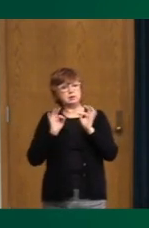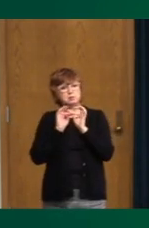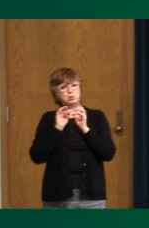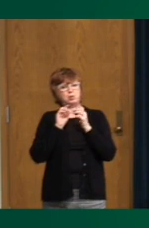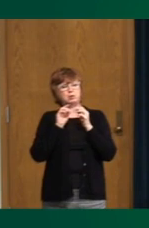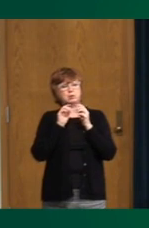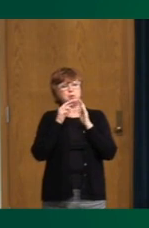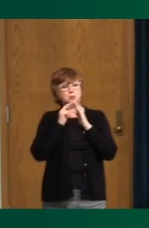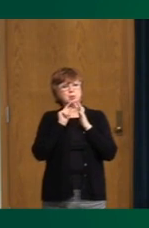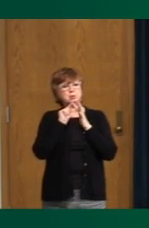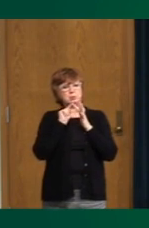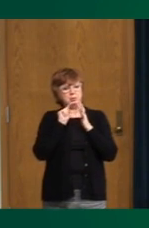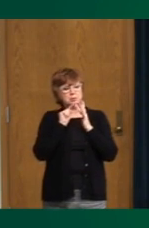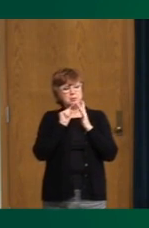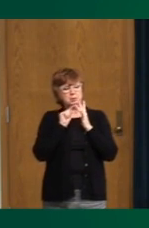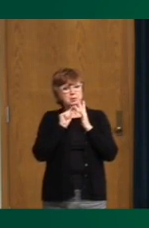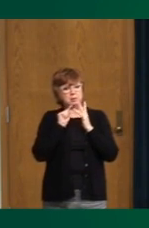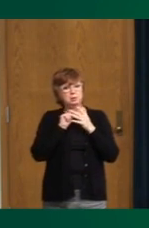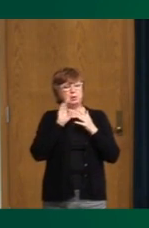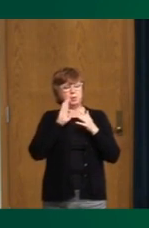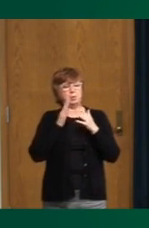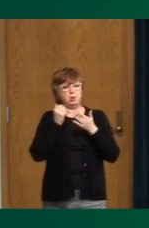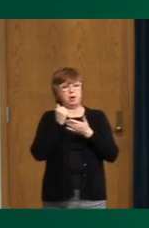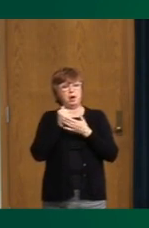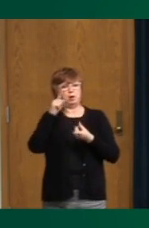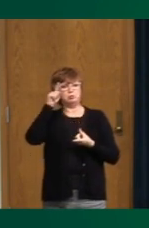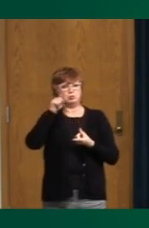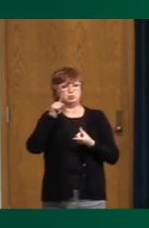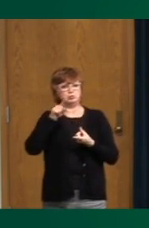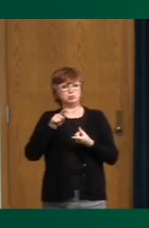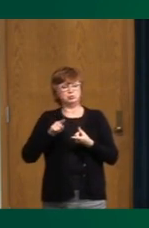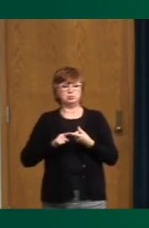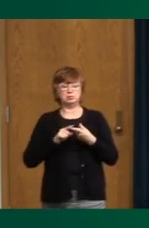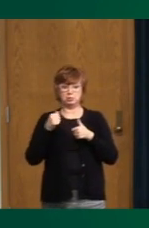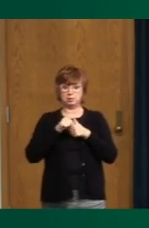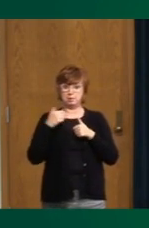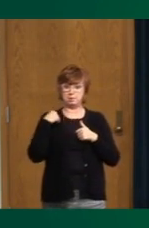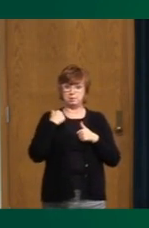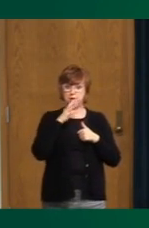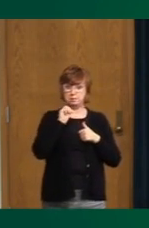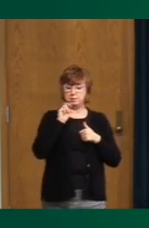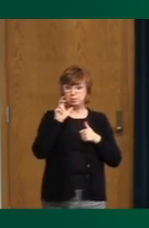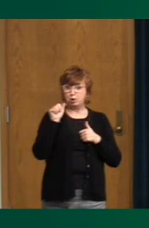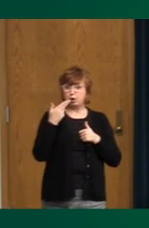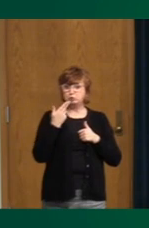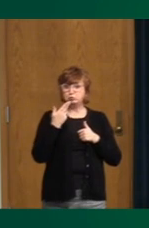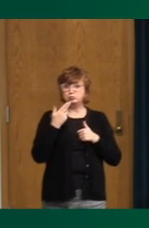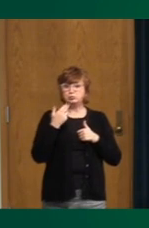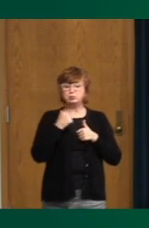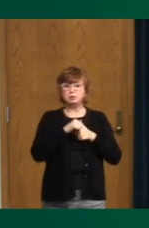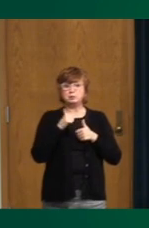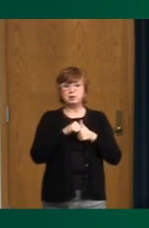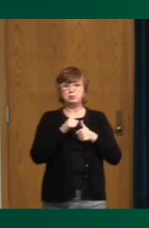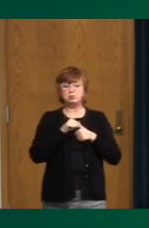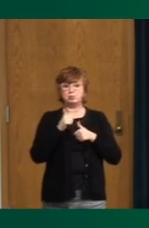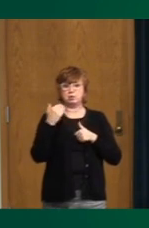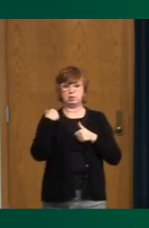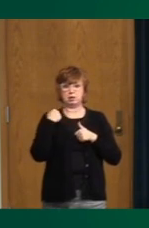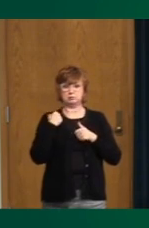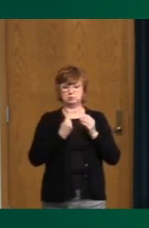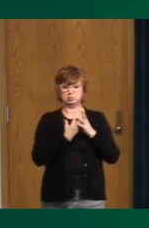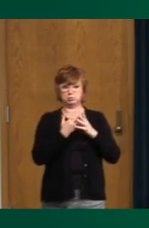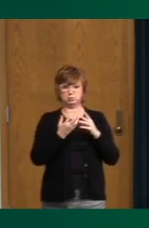And finally, when we March, we saw the lockdown, we saw empty parking lots, and that was not a good